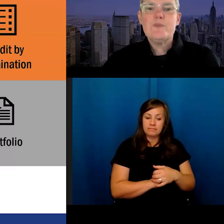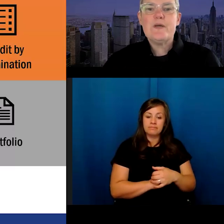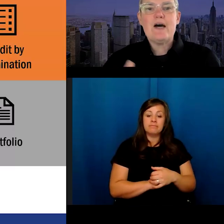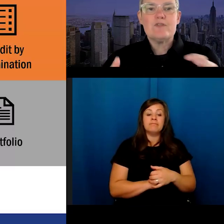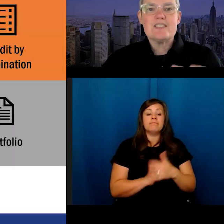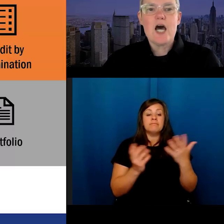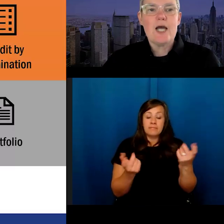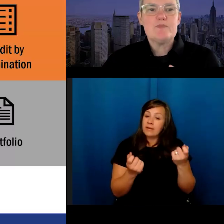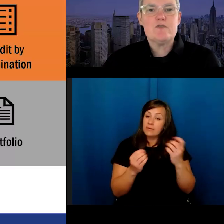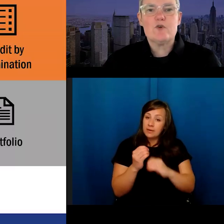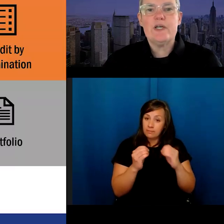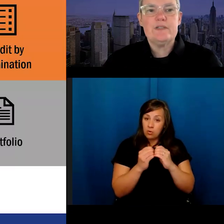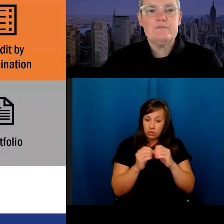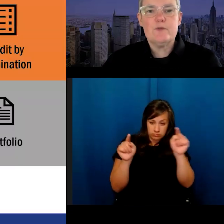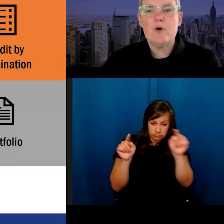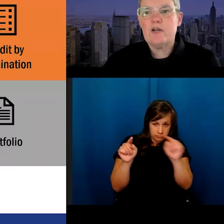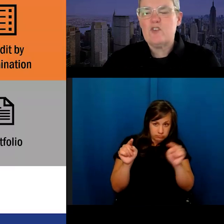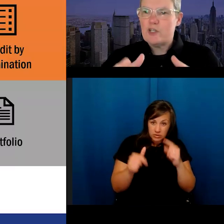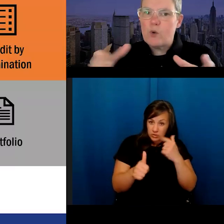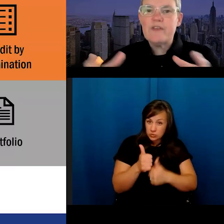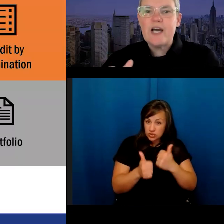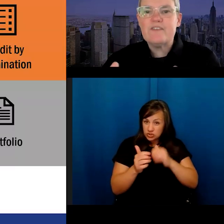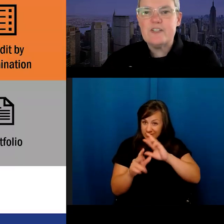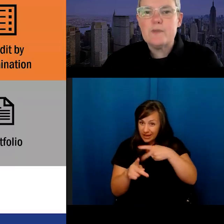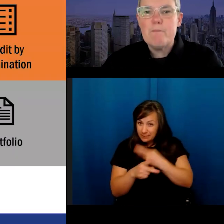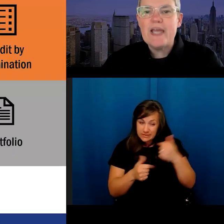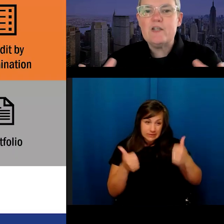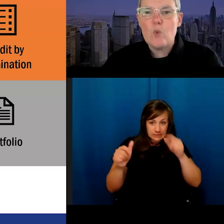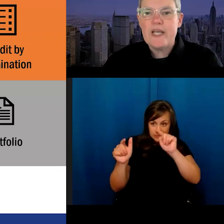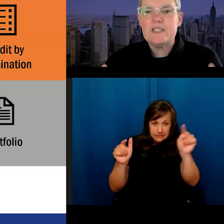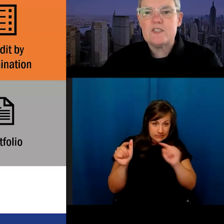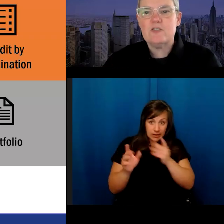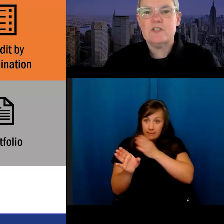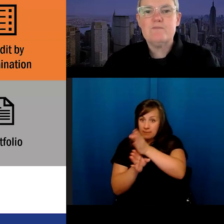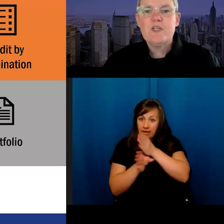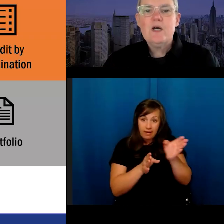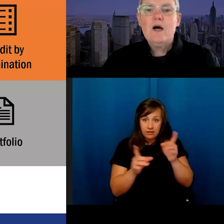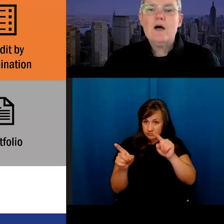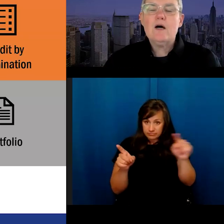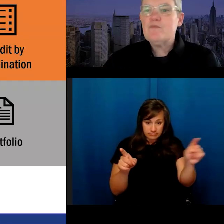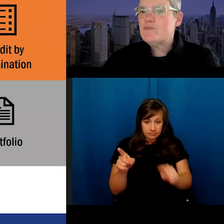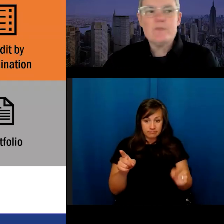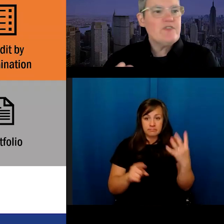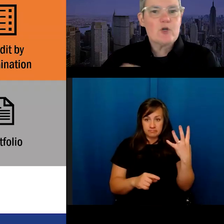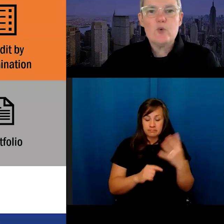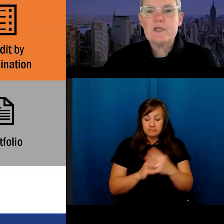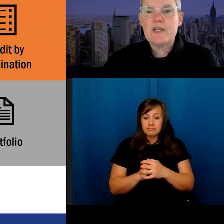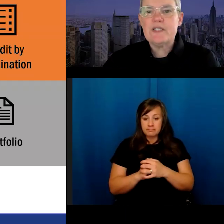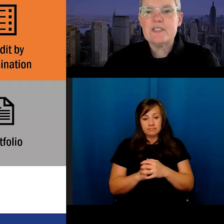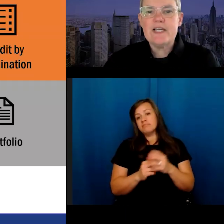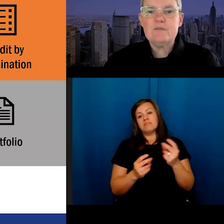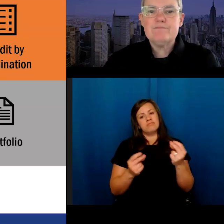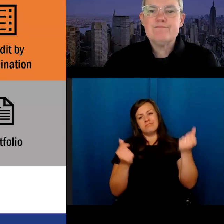So a little bit about the types of credit for prior learning. What are the kind of different main ways to earn? Some of them are